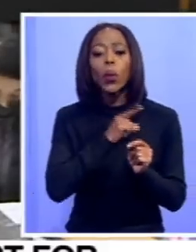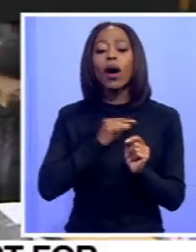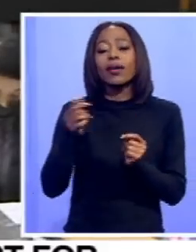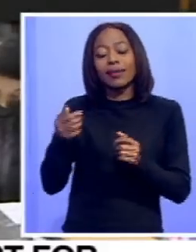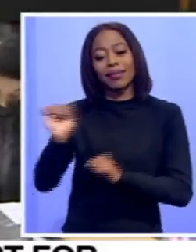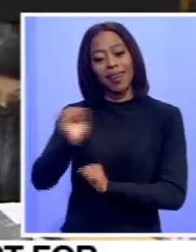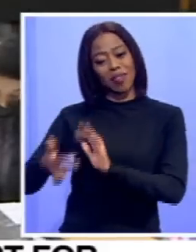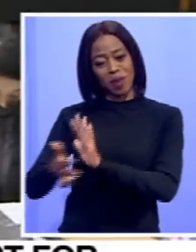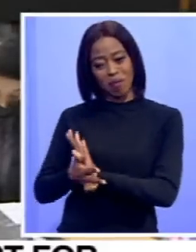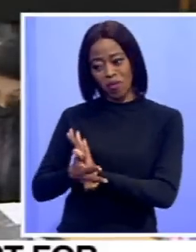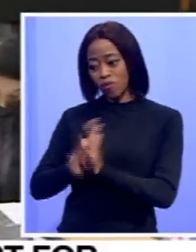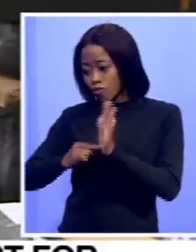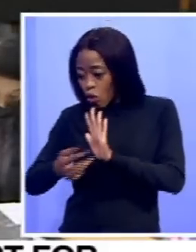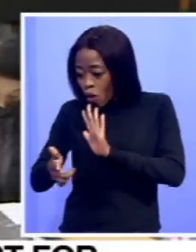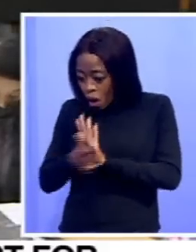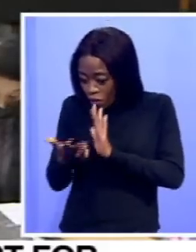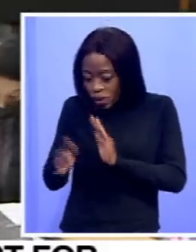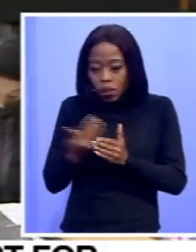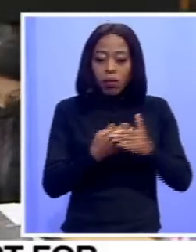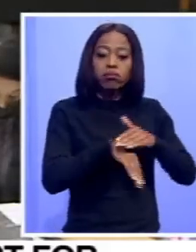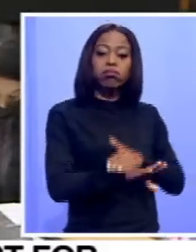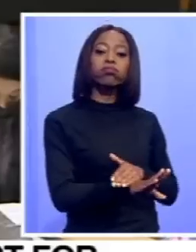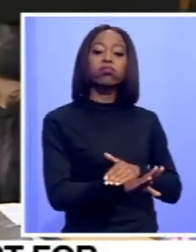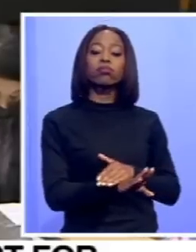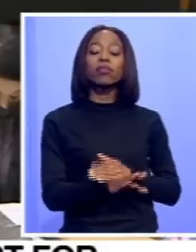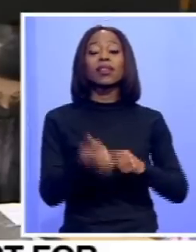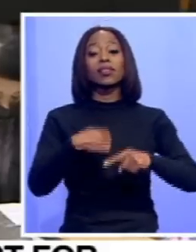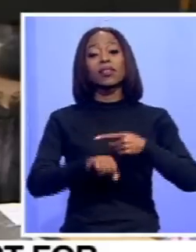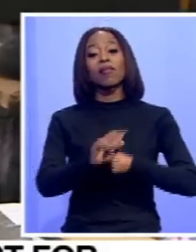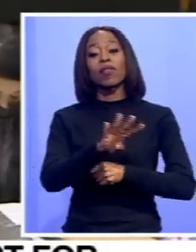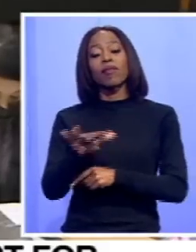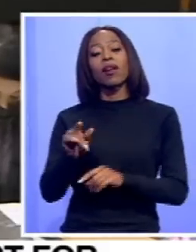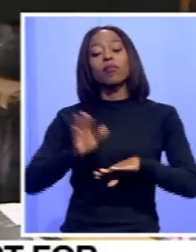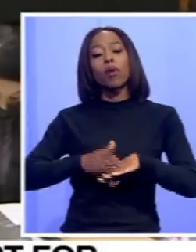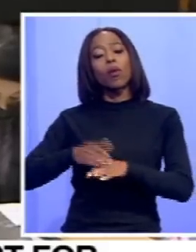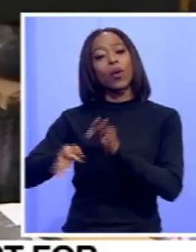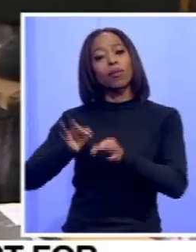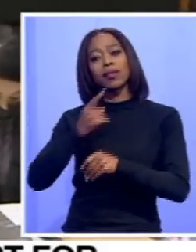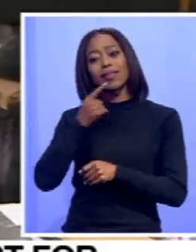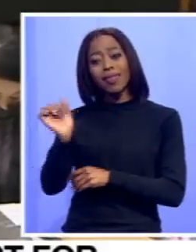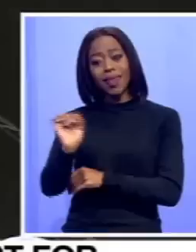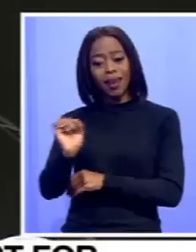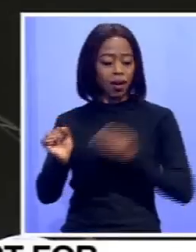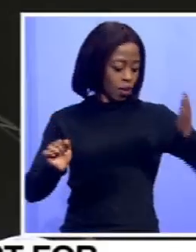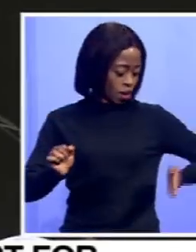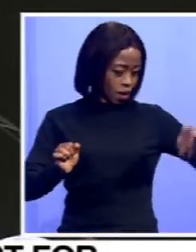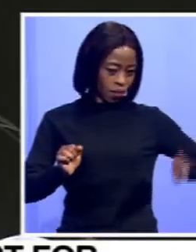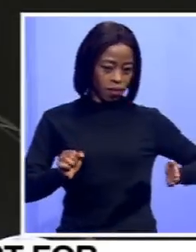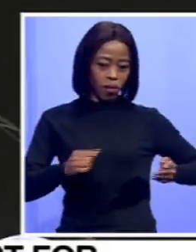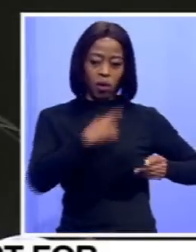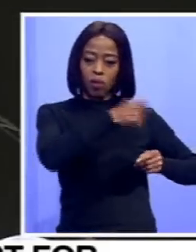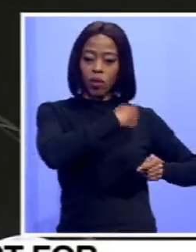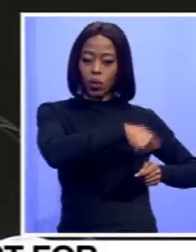permit. Sub 45. He then yet again further clarified that the vehicle permit was on the left-hand side of the